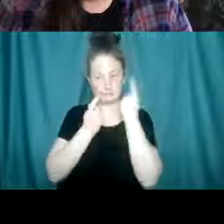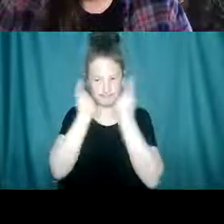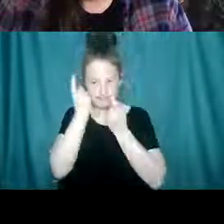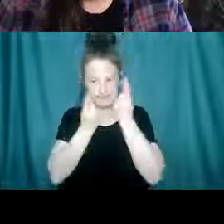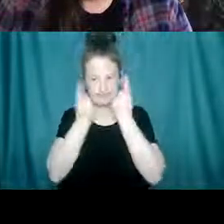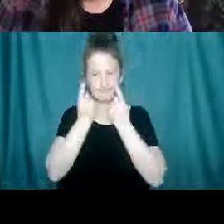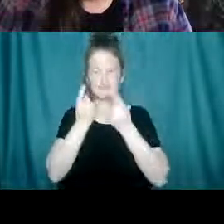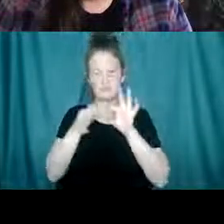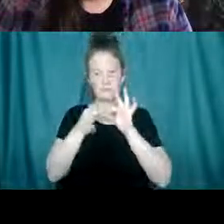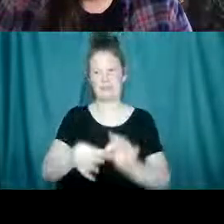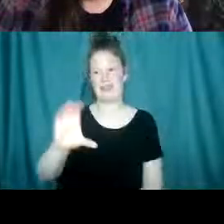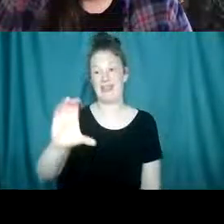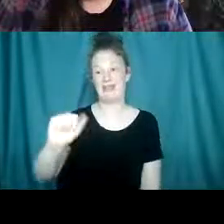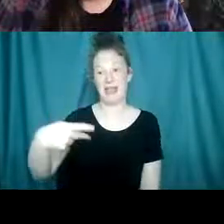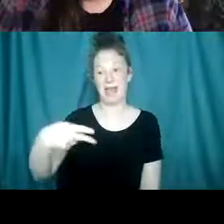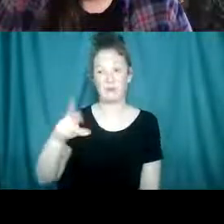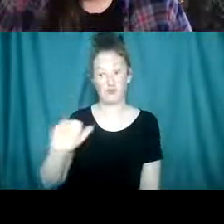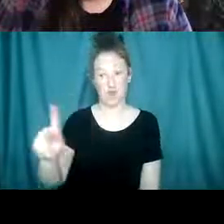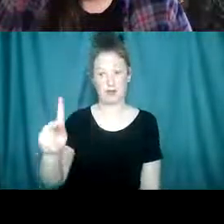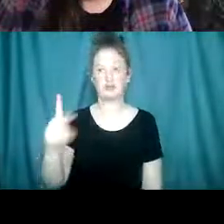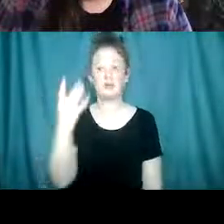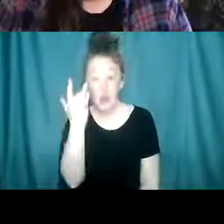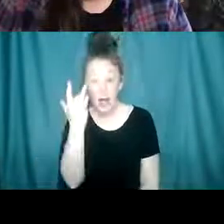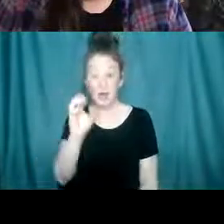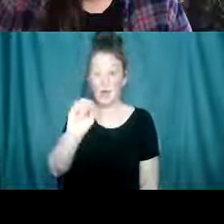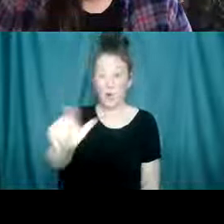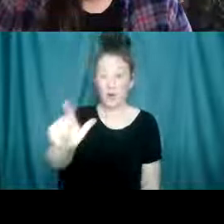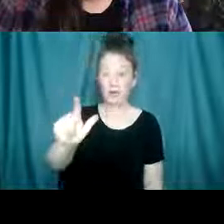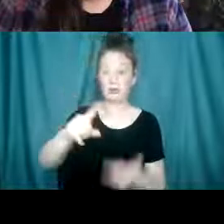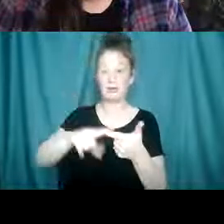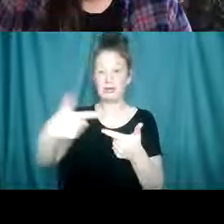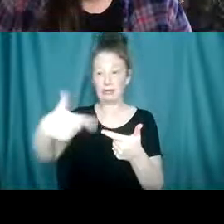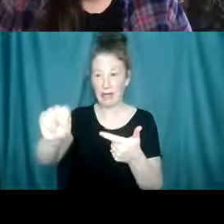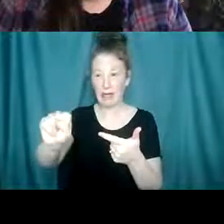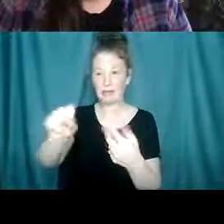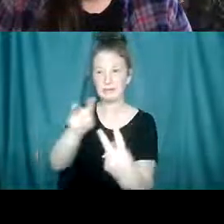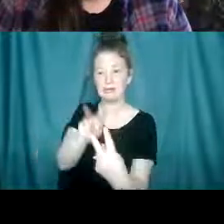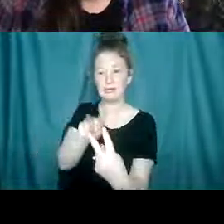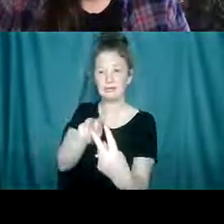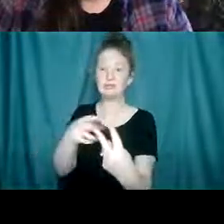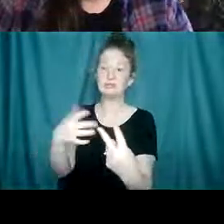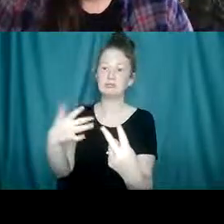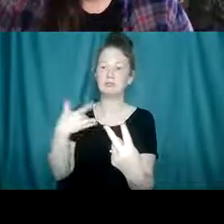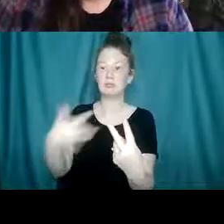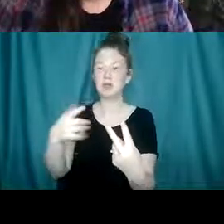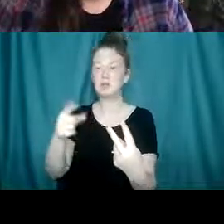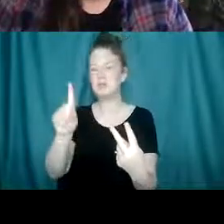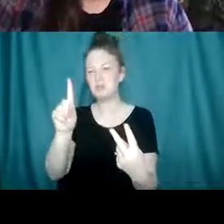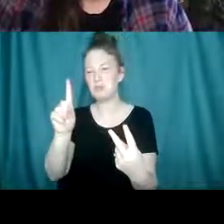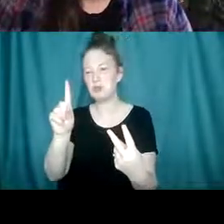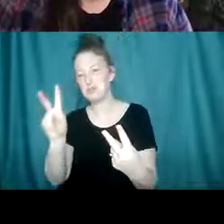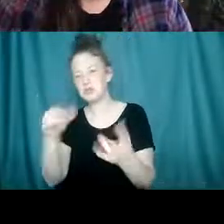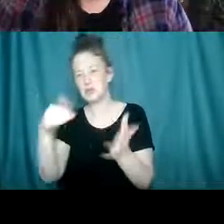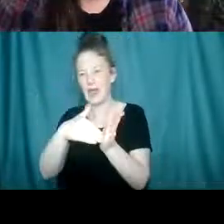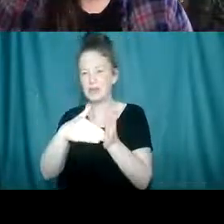because our oil and gas reservoirs tend to be about like a couple thousand meters down from